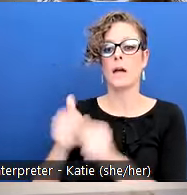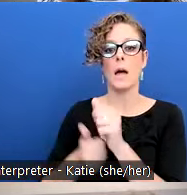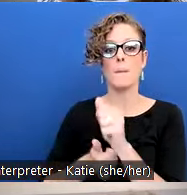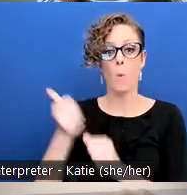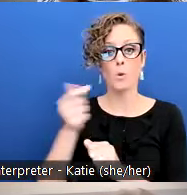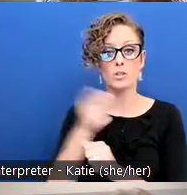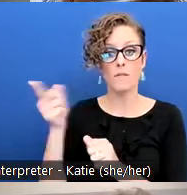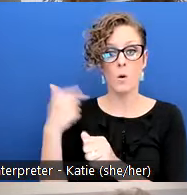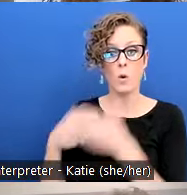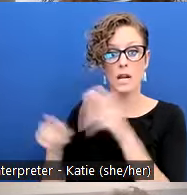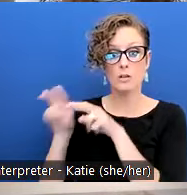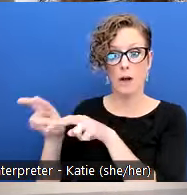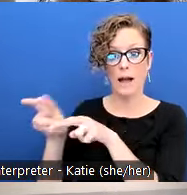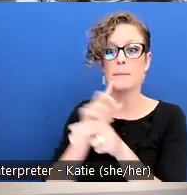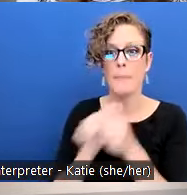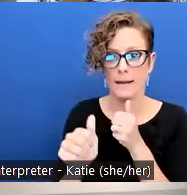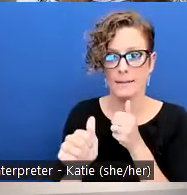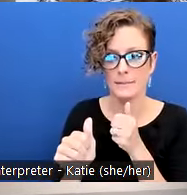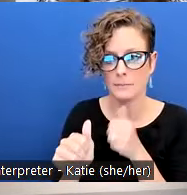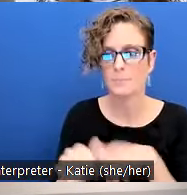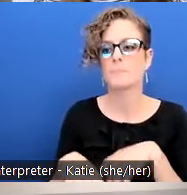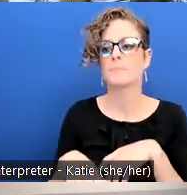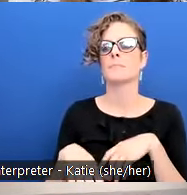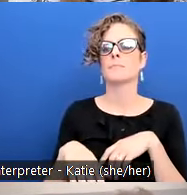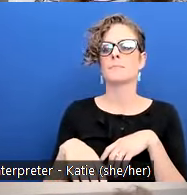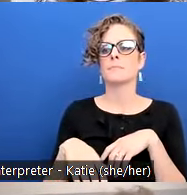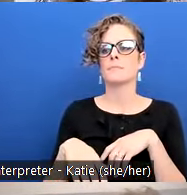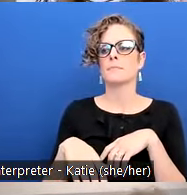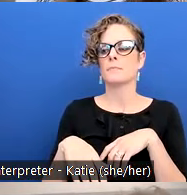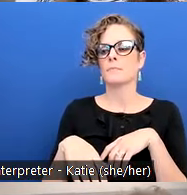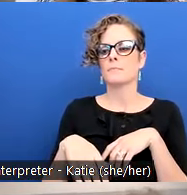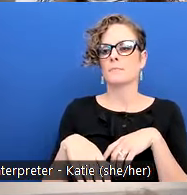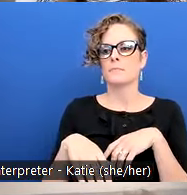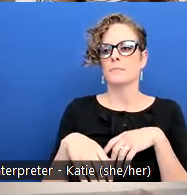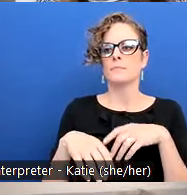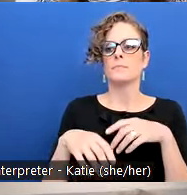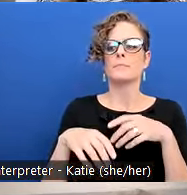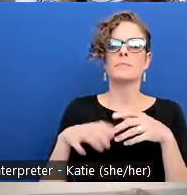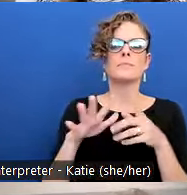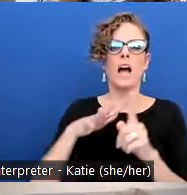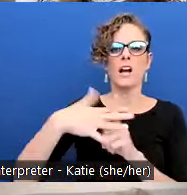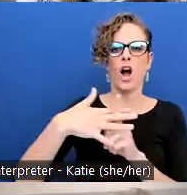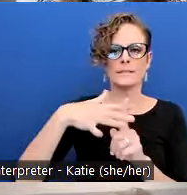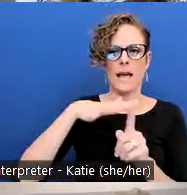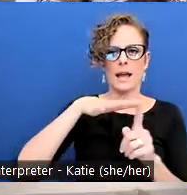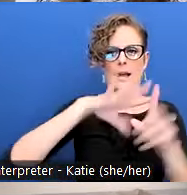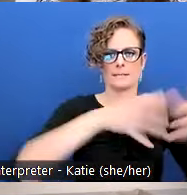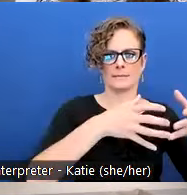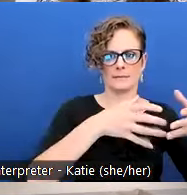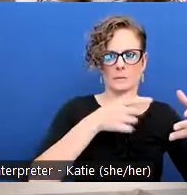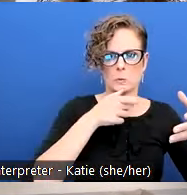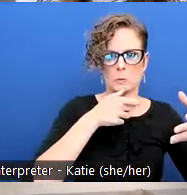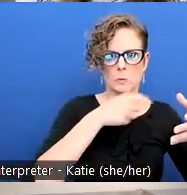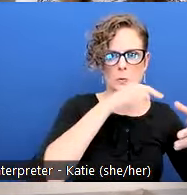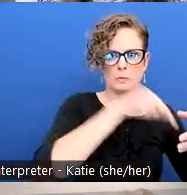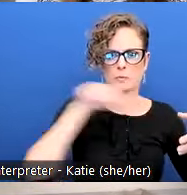some broader context about this session, as has been the case for a few years now, the Democrats control